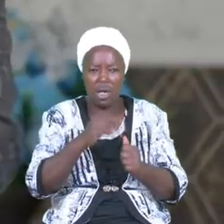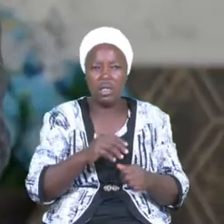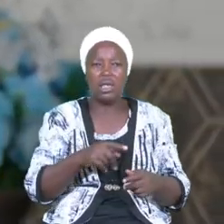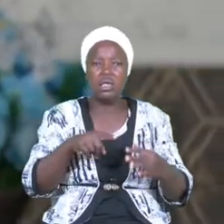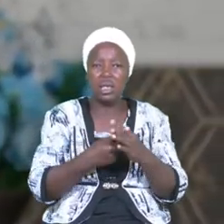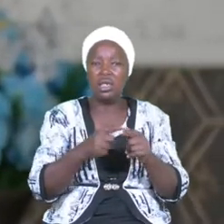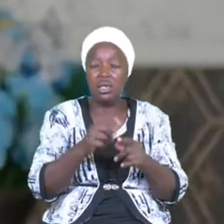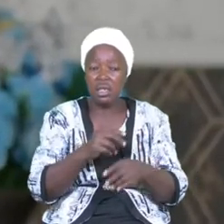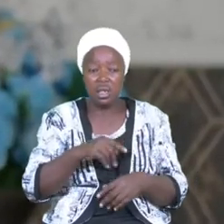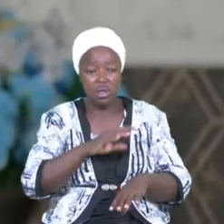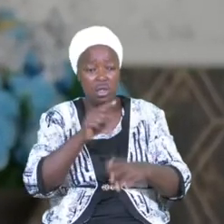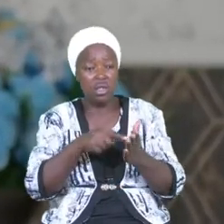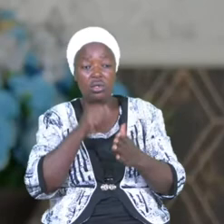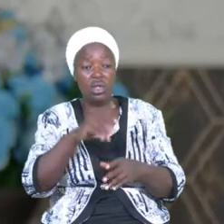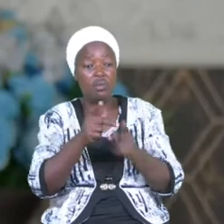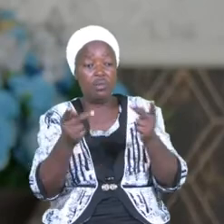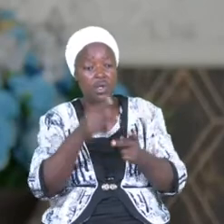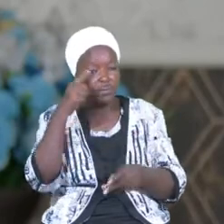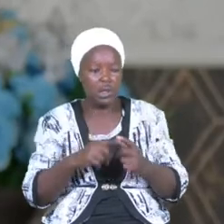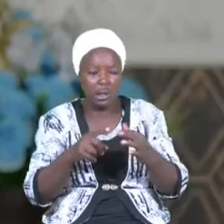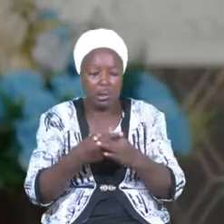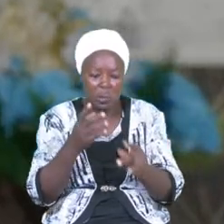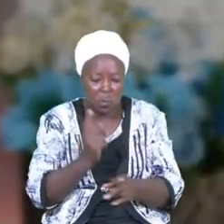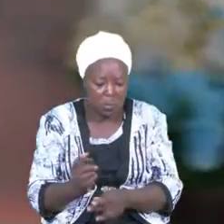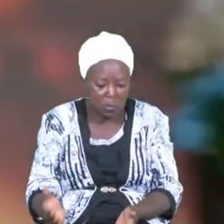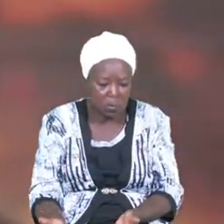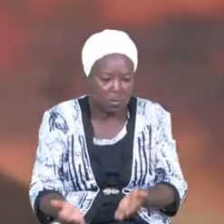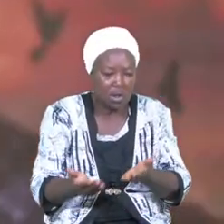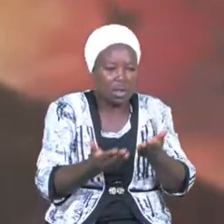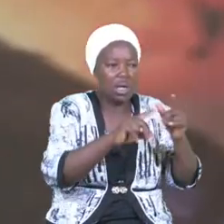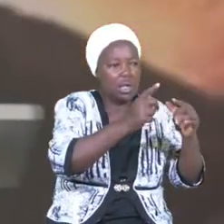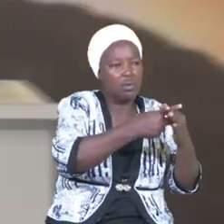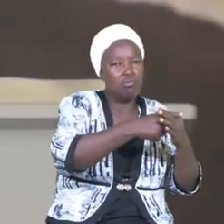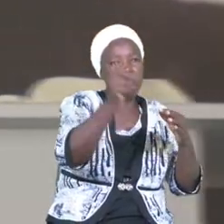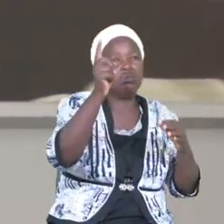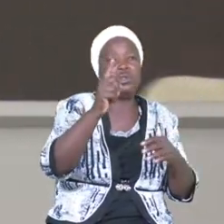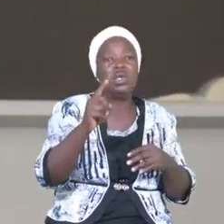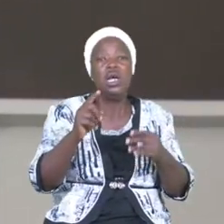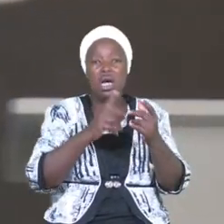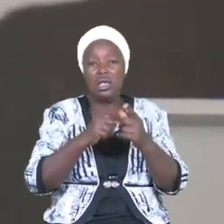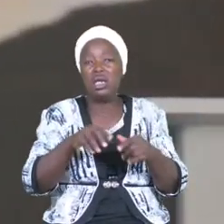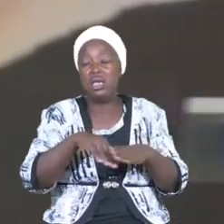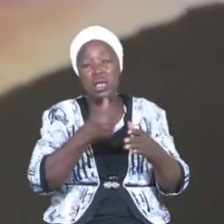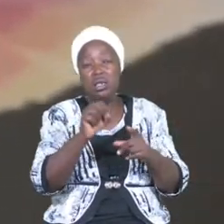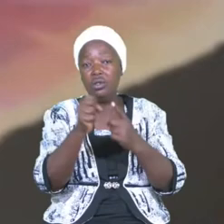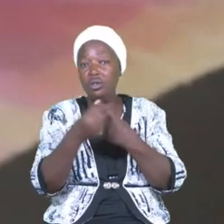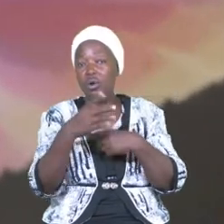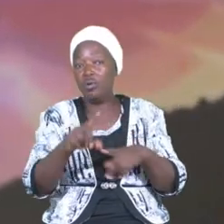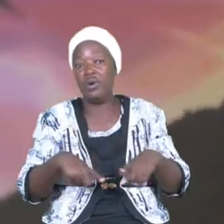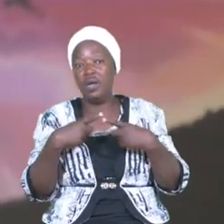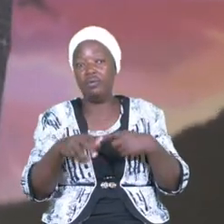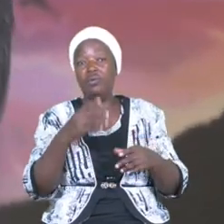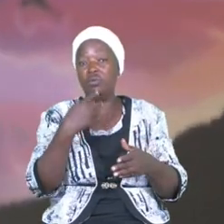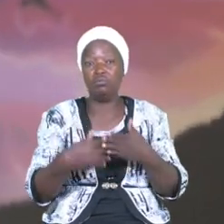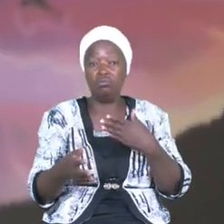packs his load, and he runs away. And in every situation of life, what happened to them when they were